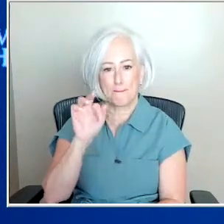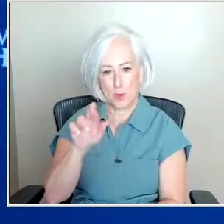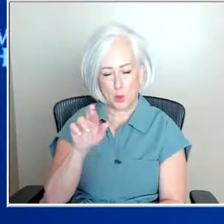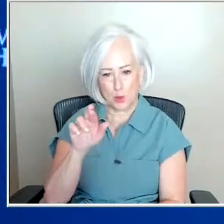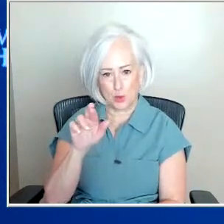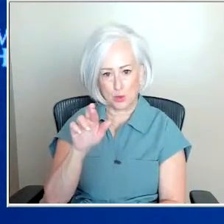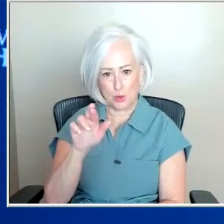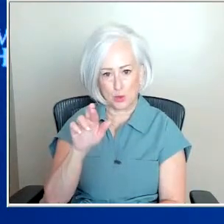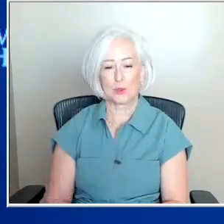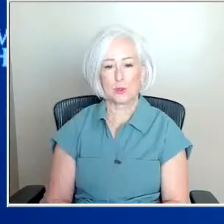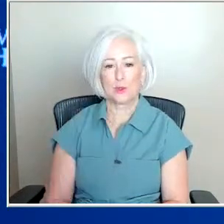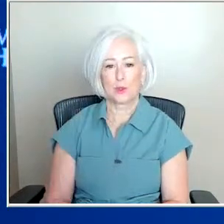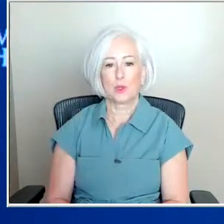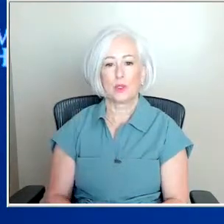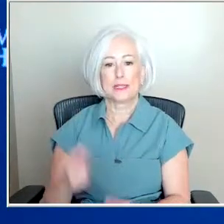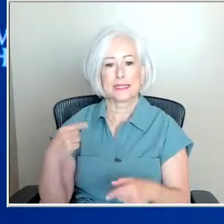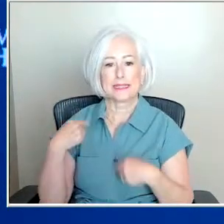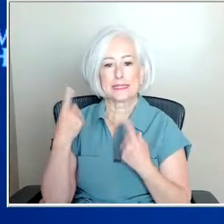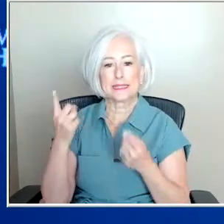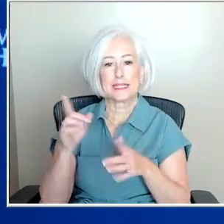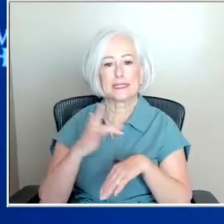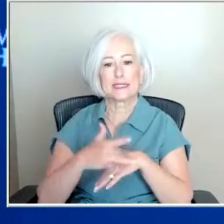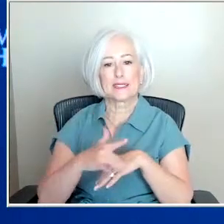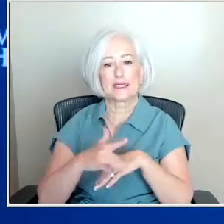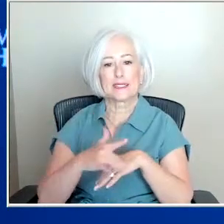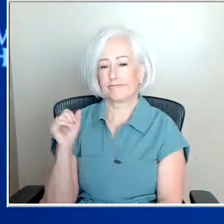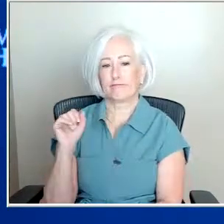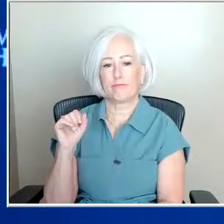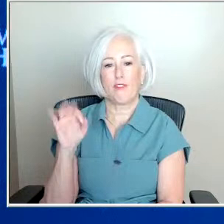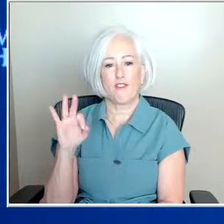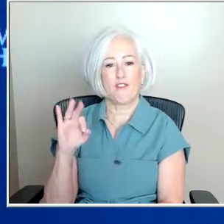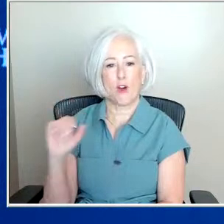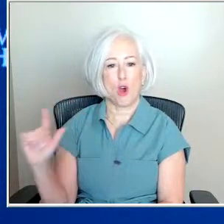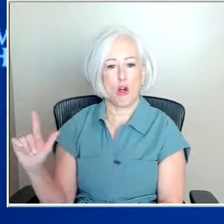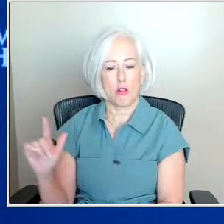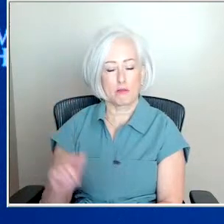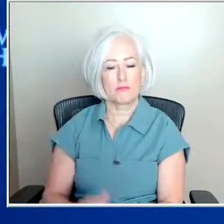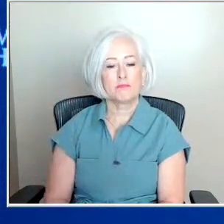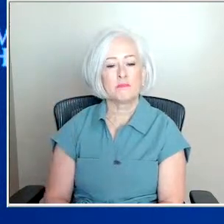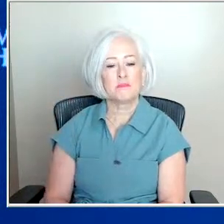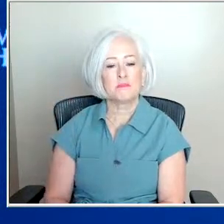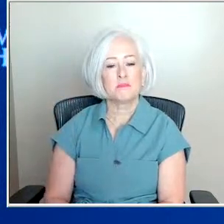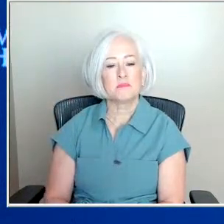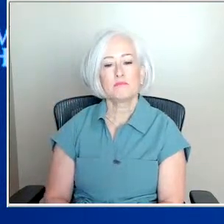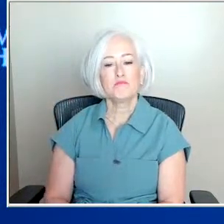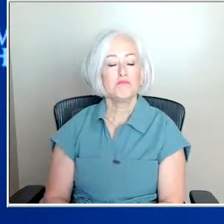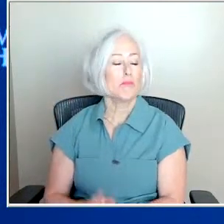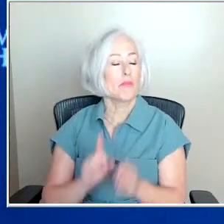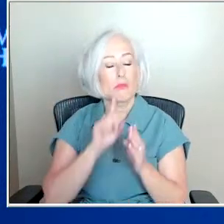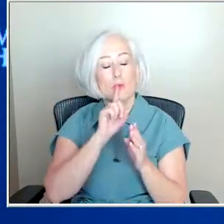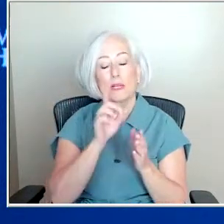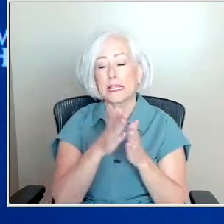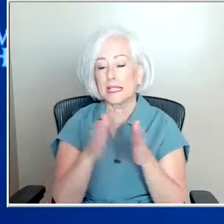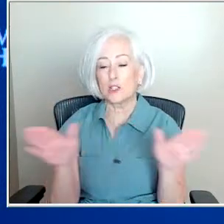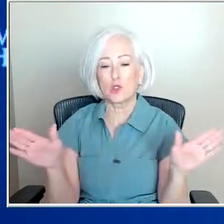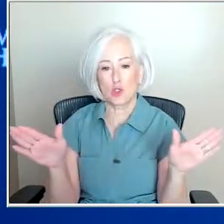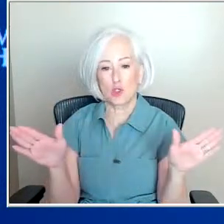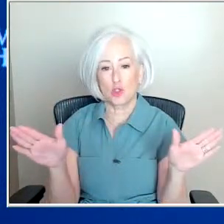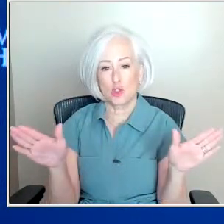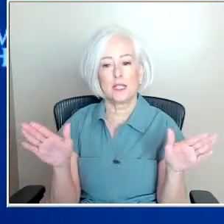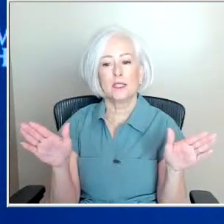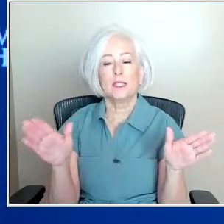they were available last fall. But again, in general, it's going to be just a change in the